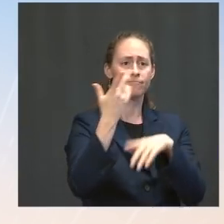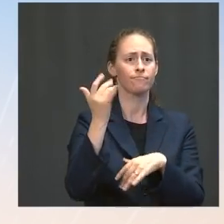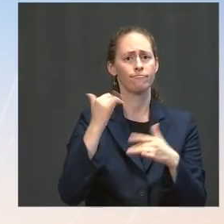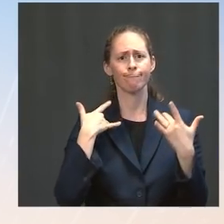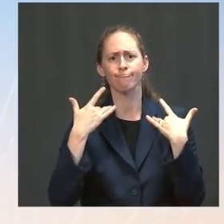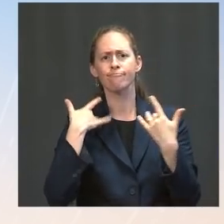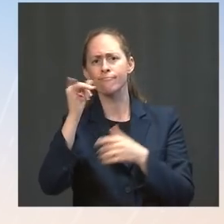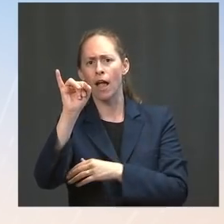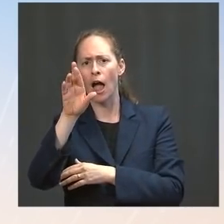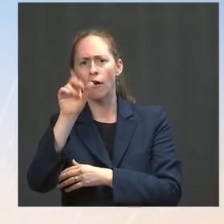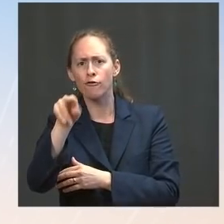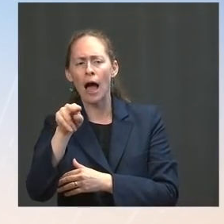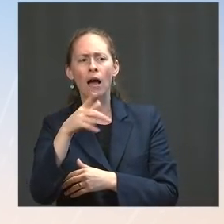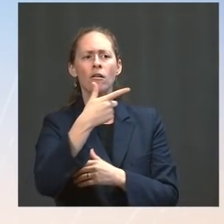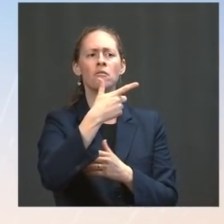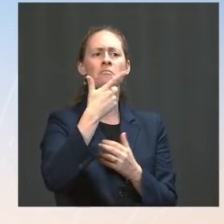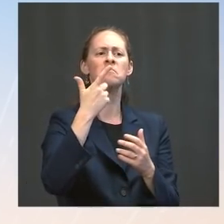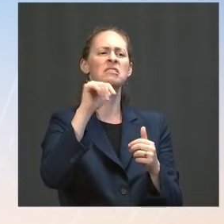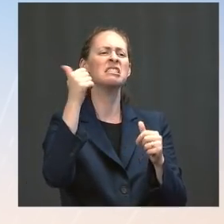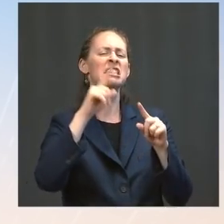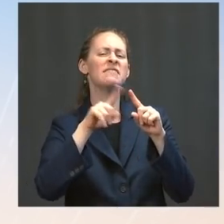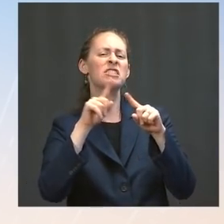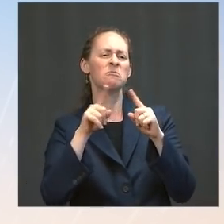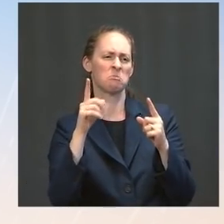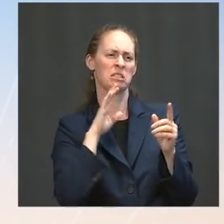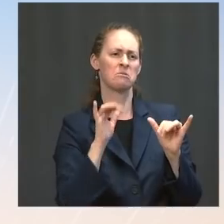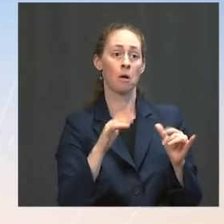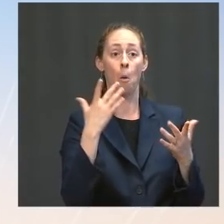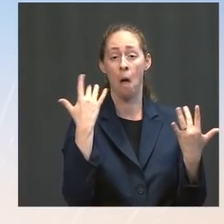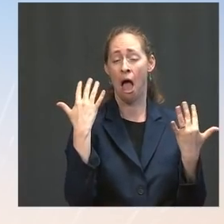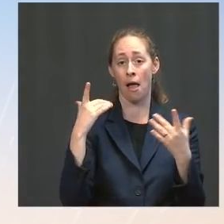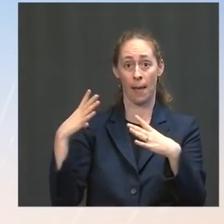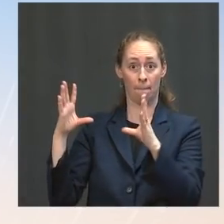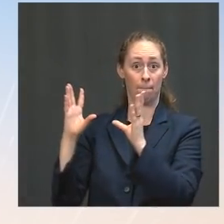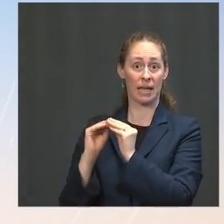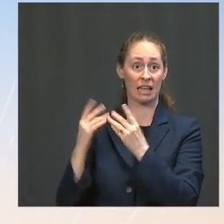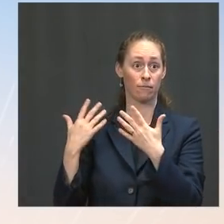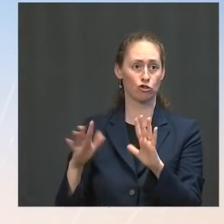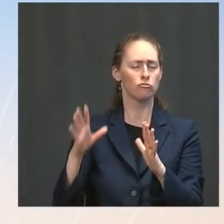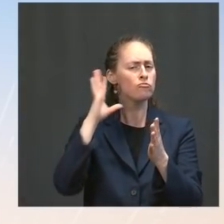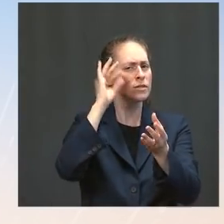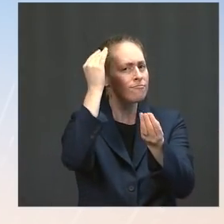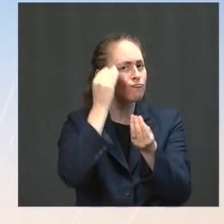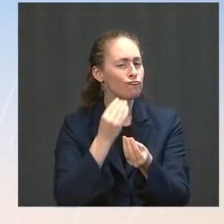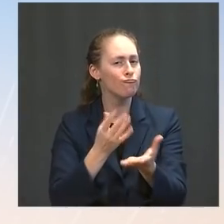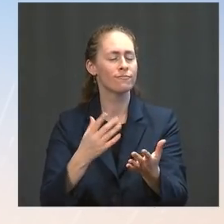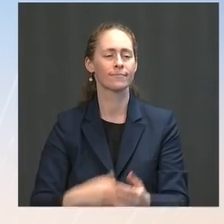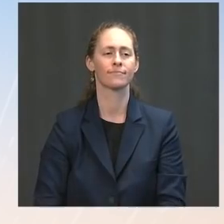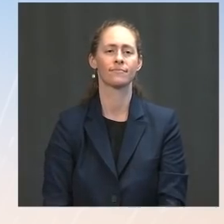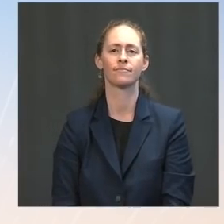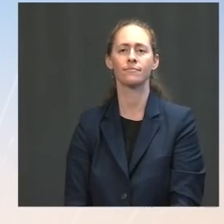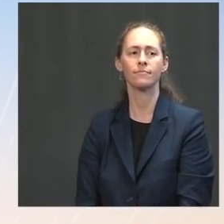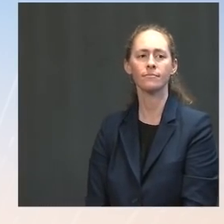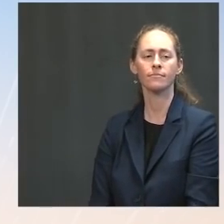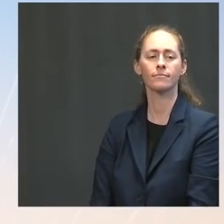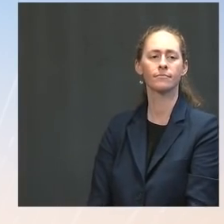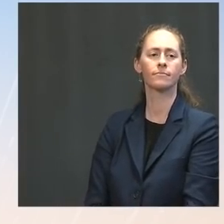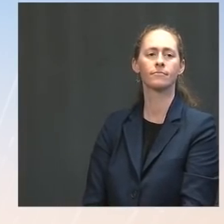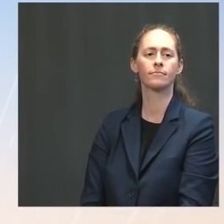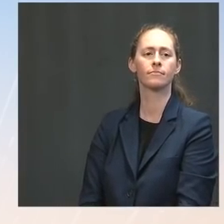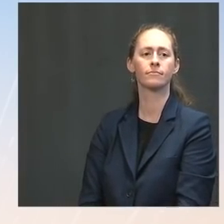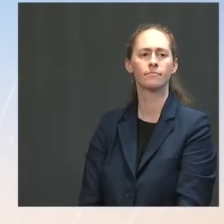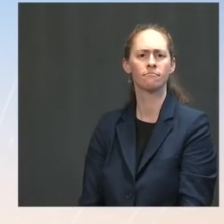as provided to the president, of the number you estimate it is at least as many as? So there's some context for these numbers of 80,000+